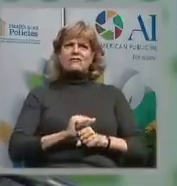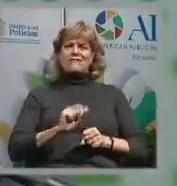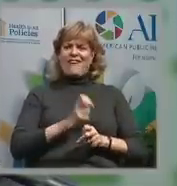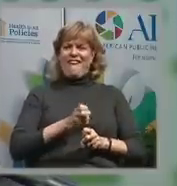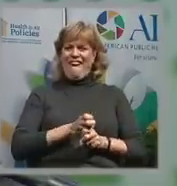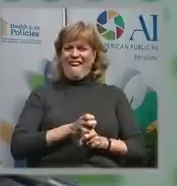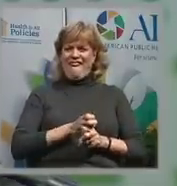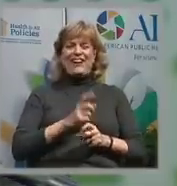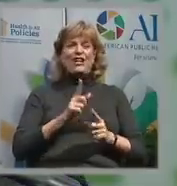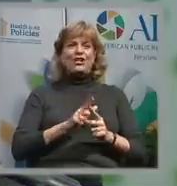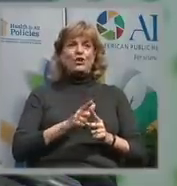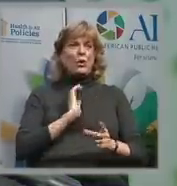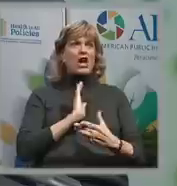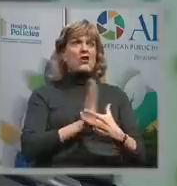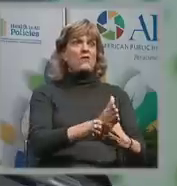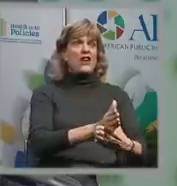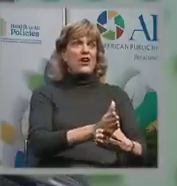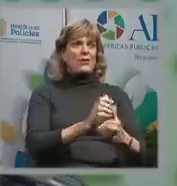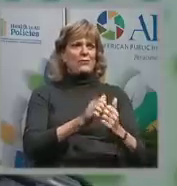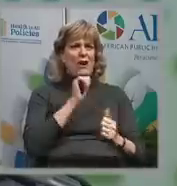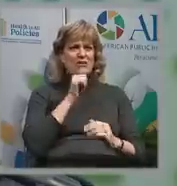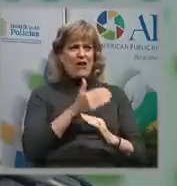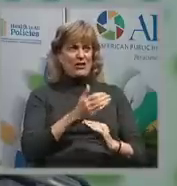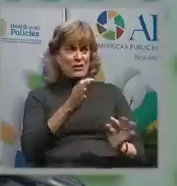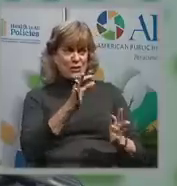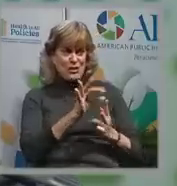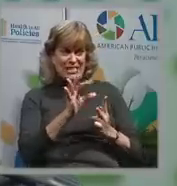hard to interfere.